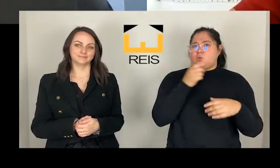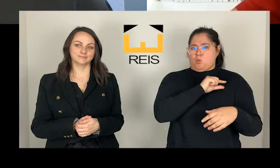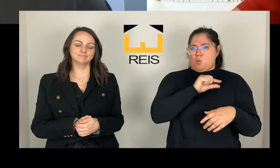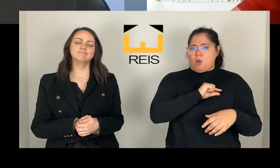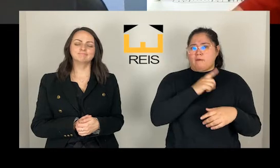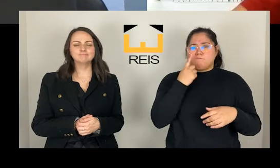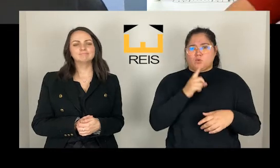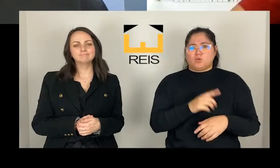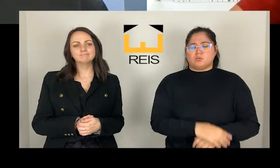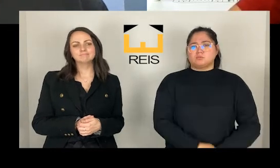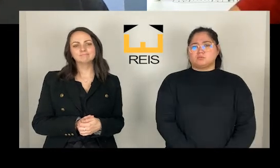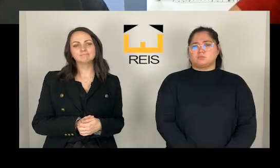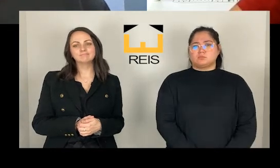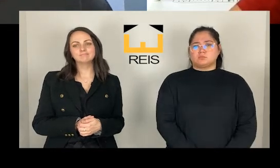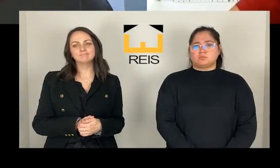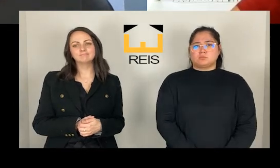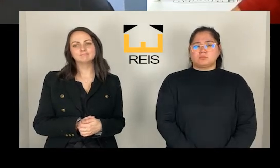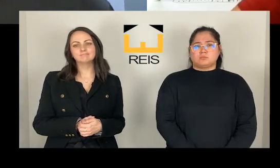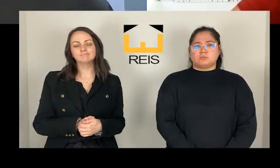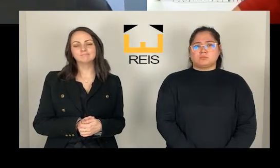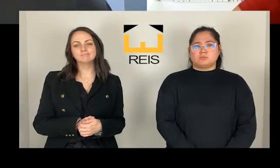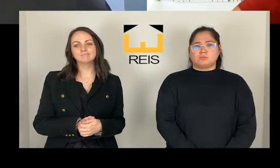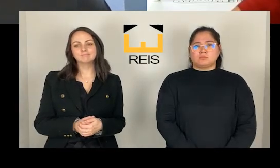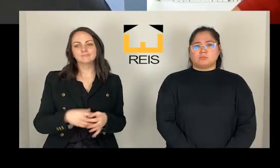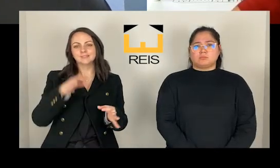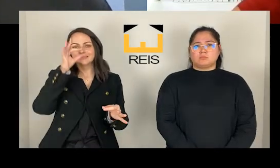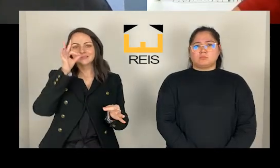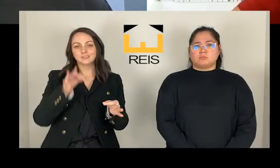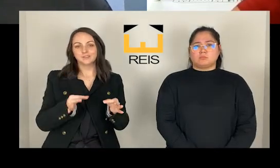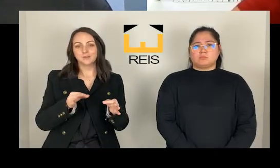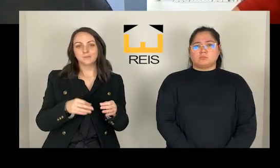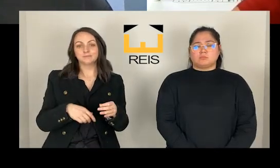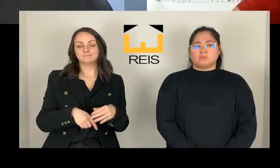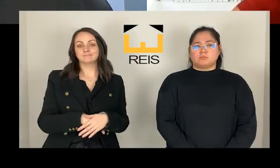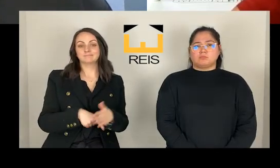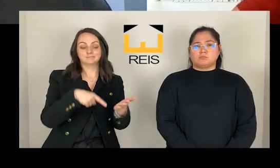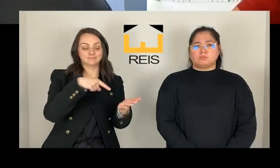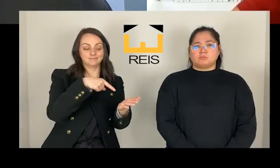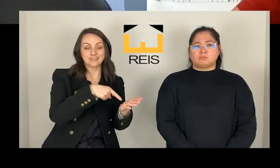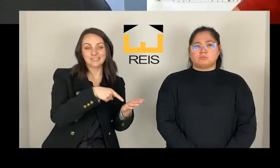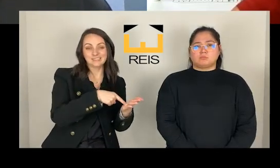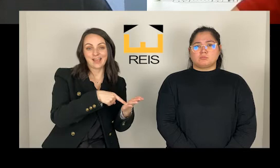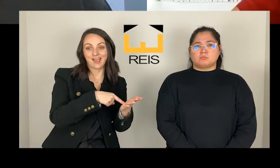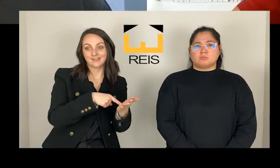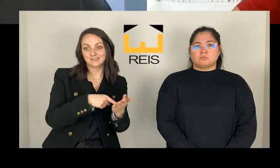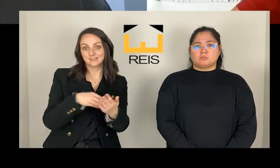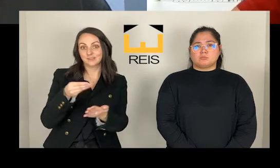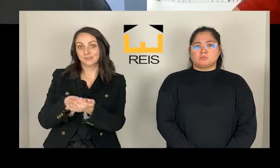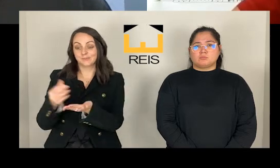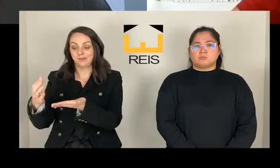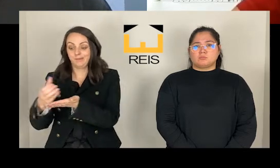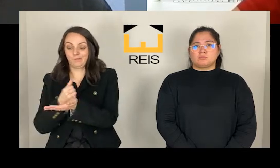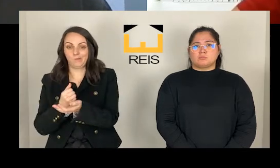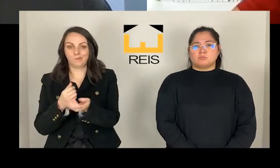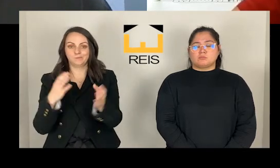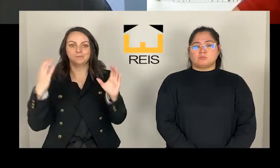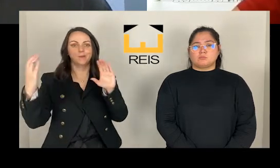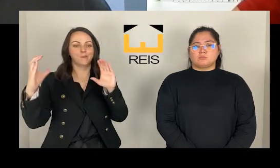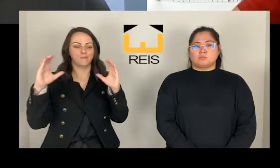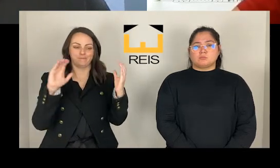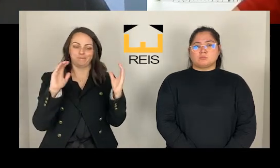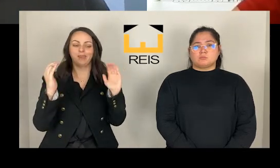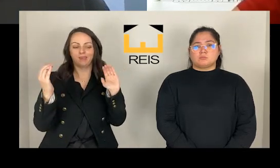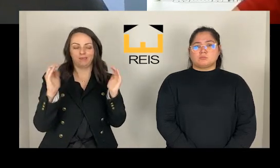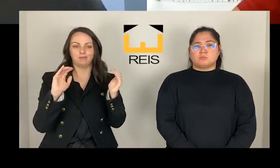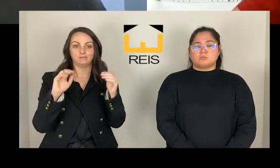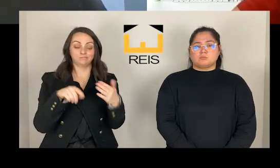you. It's basically going to be determined by debt to income, to be very honest with you. So debt is going to